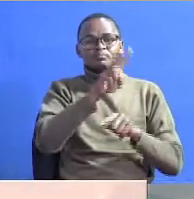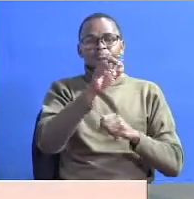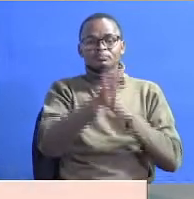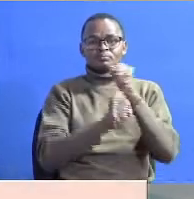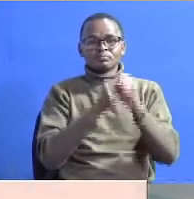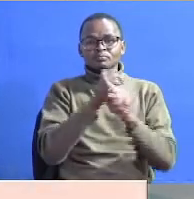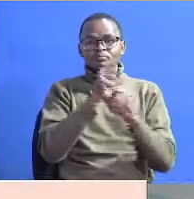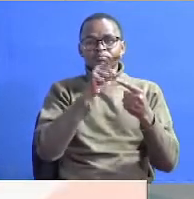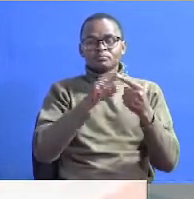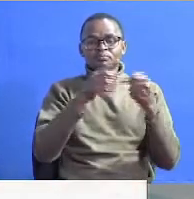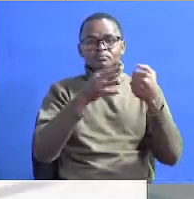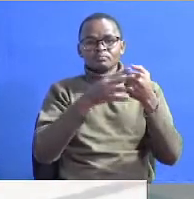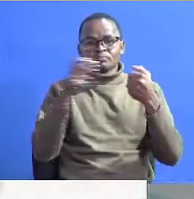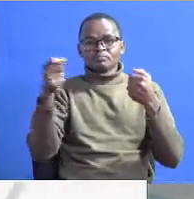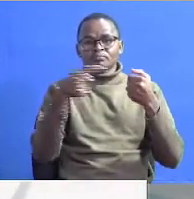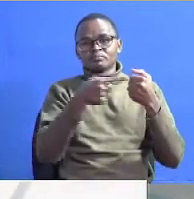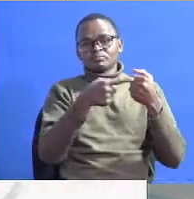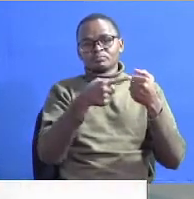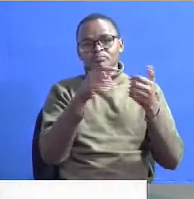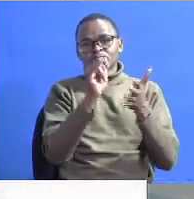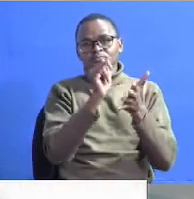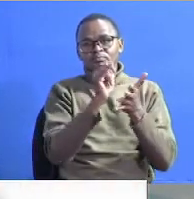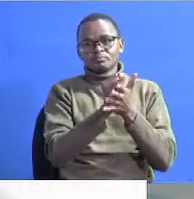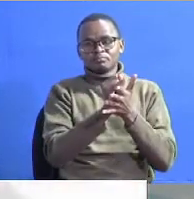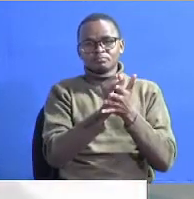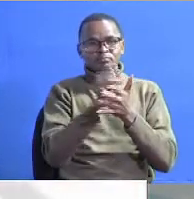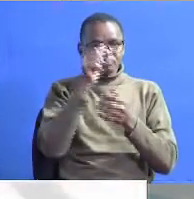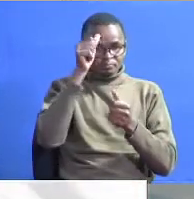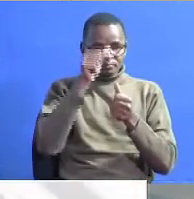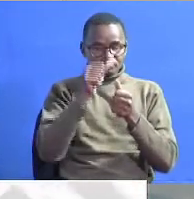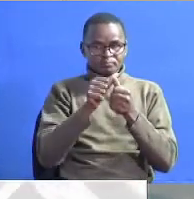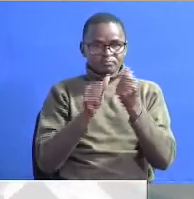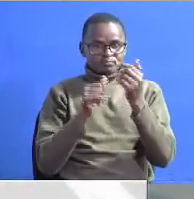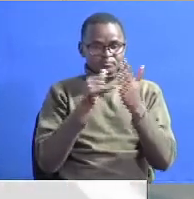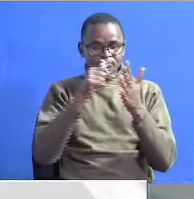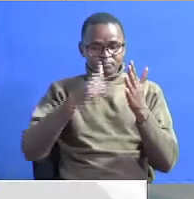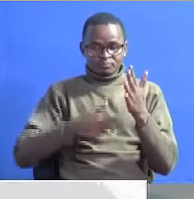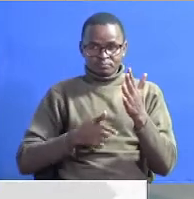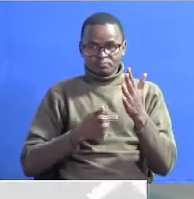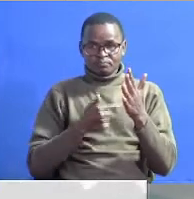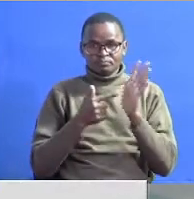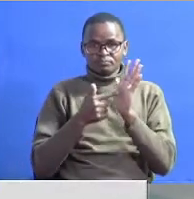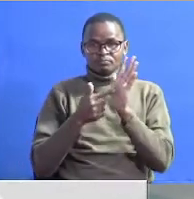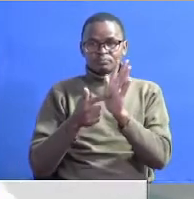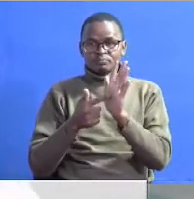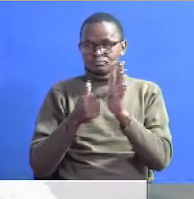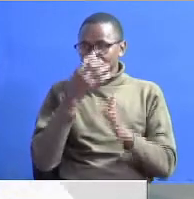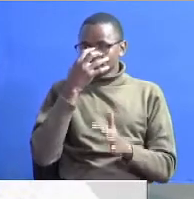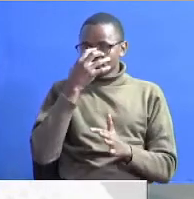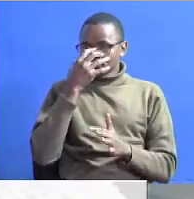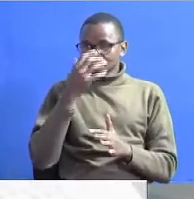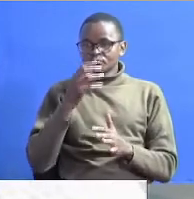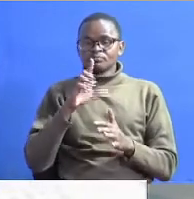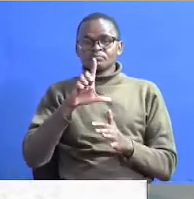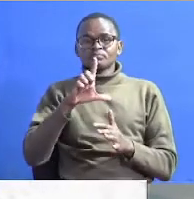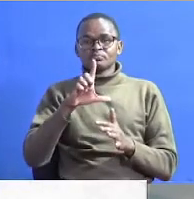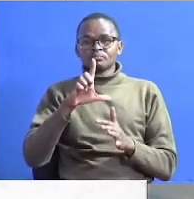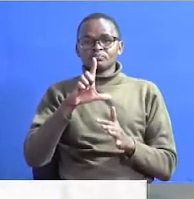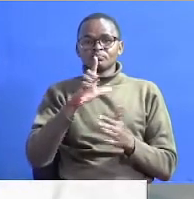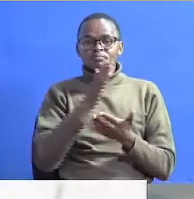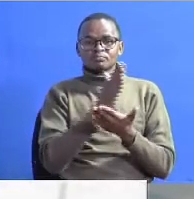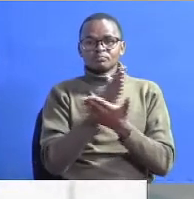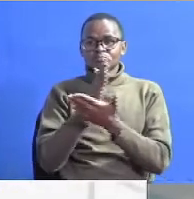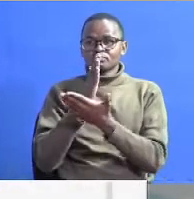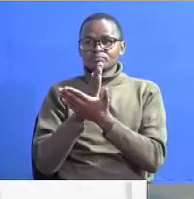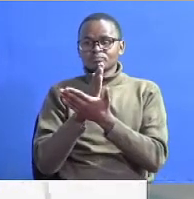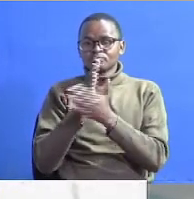years to around 9 months. Okay. That track record itself shows that William Ruto will